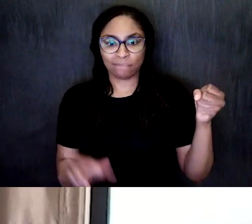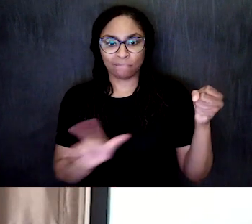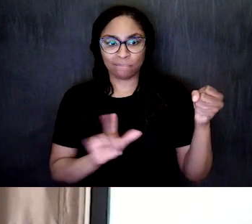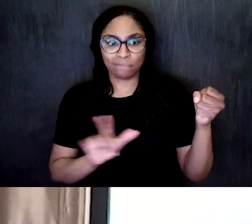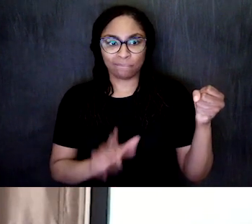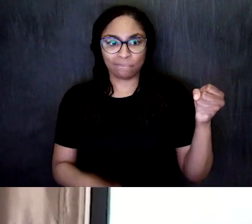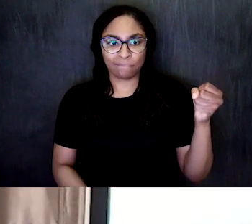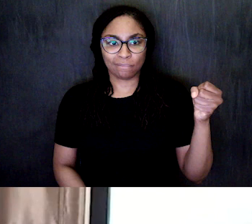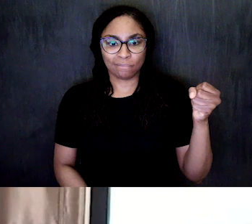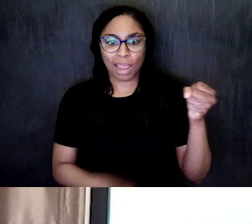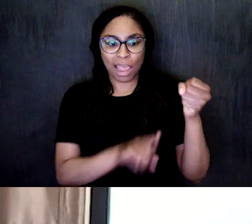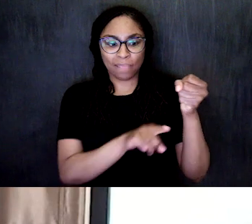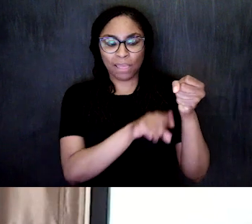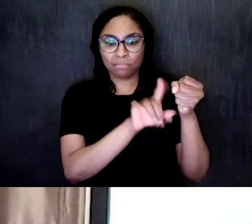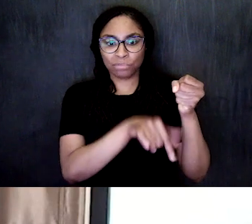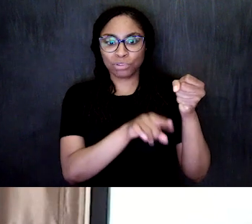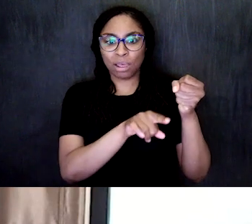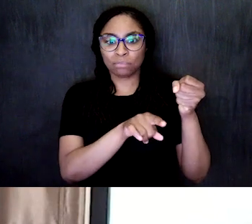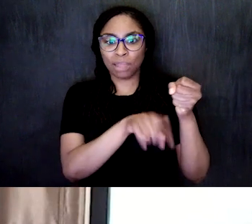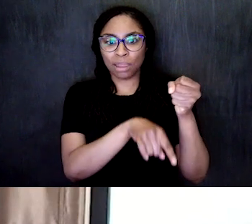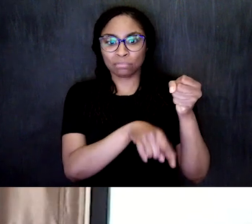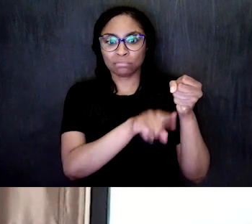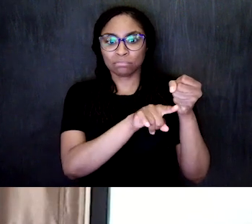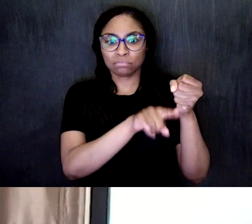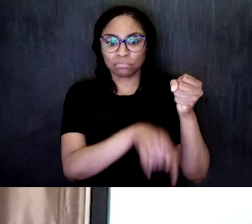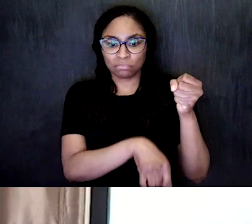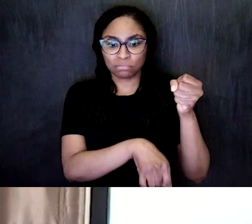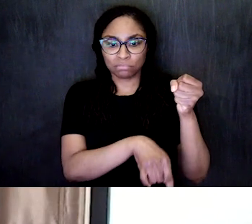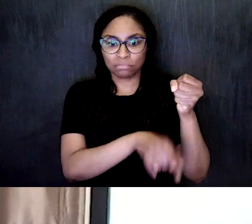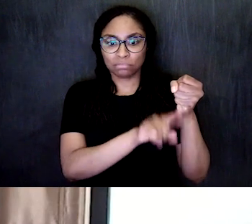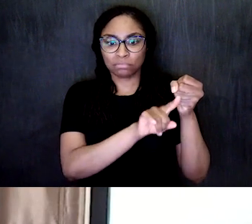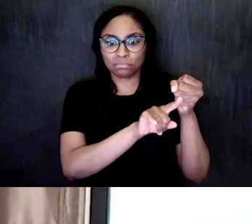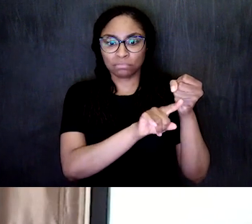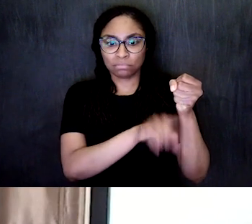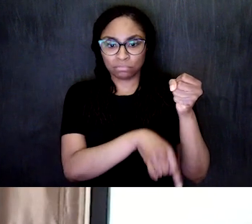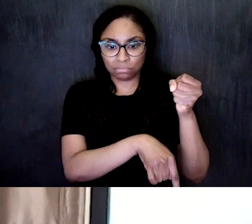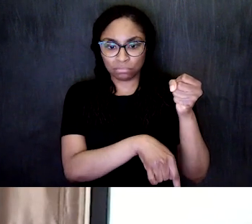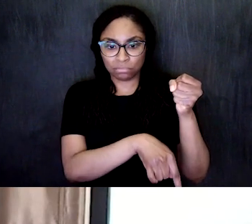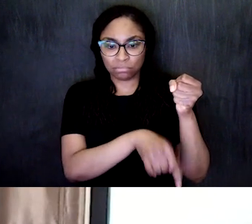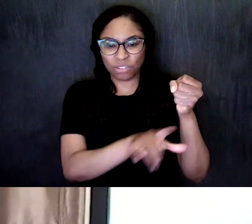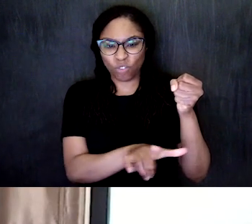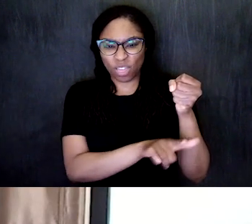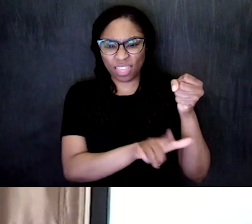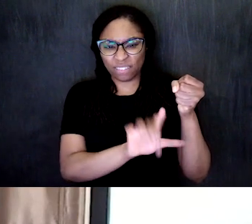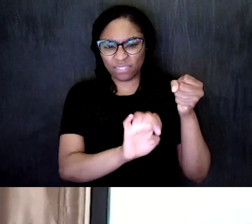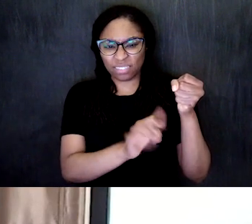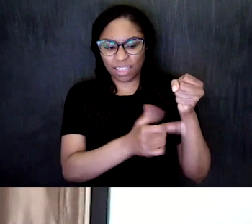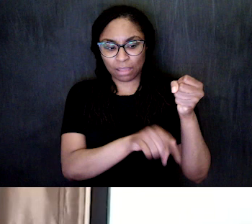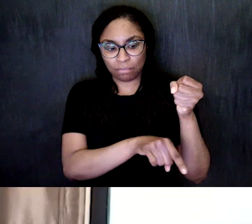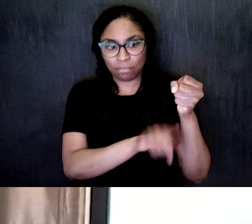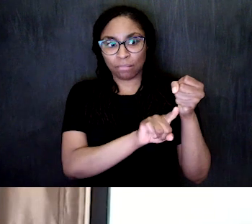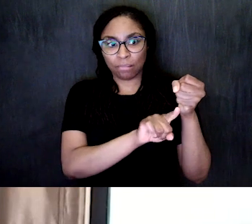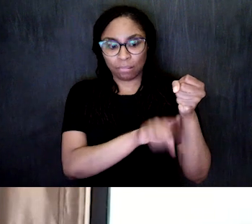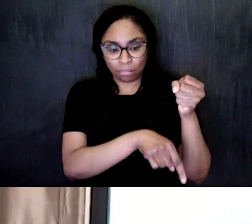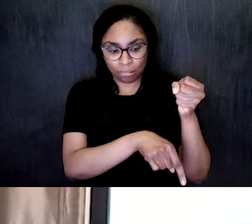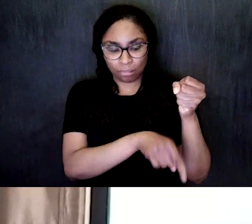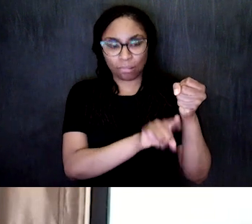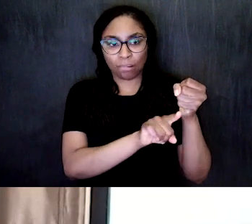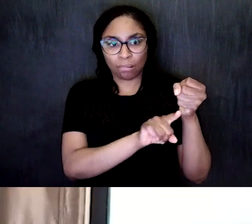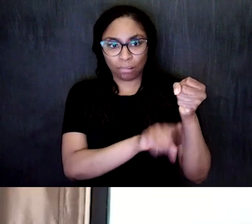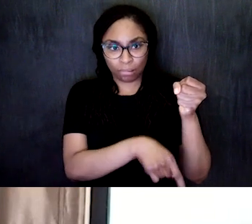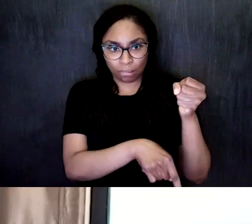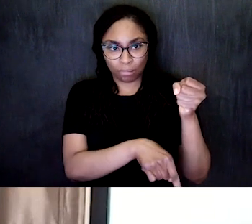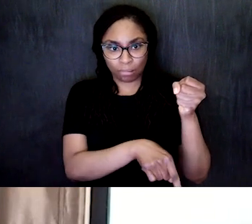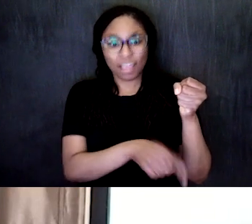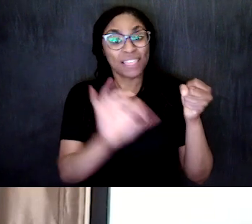hand and resist. So if the foot reaches the floor, the foot is also resisting into the floor.